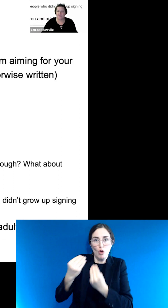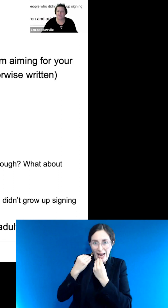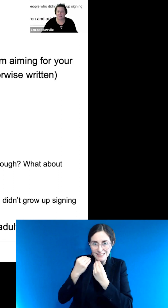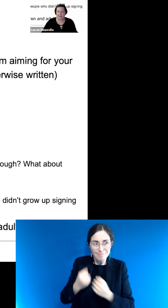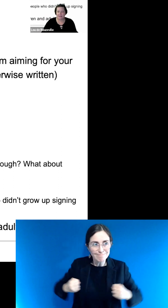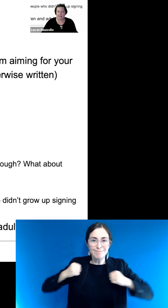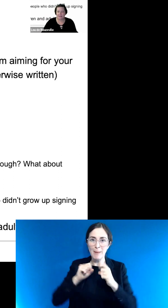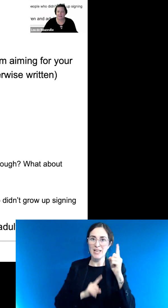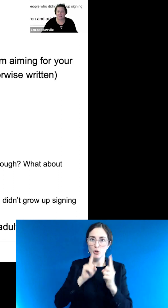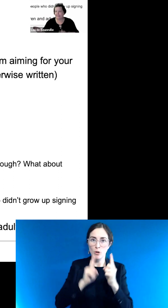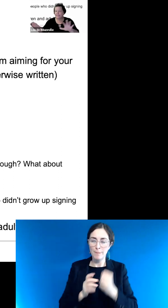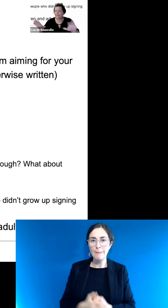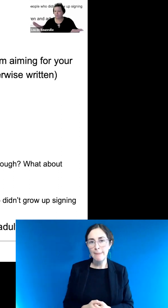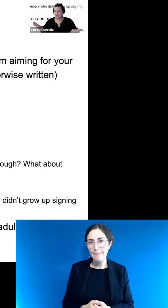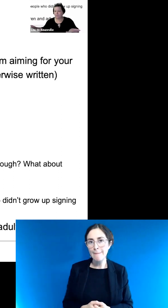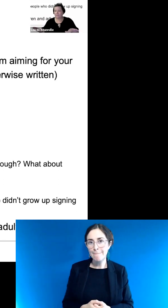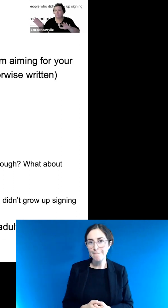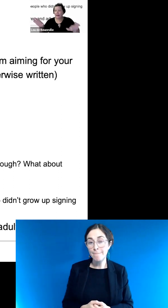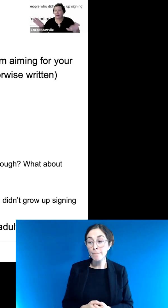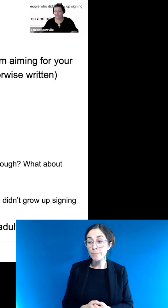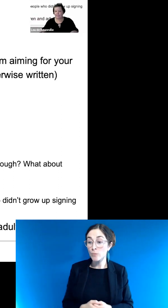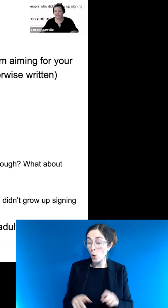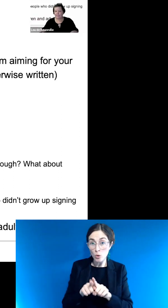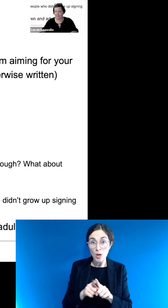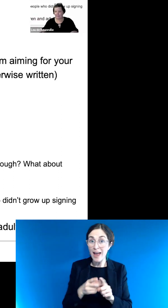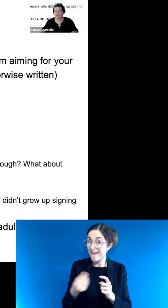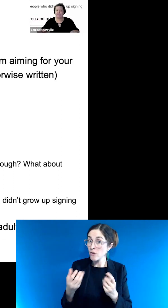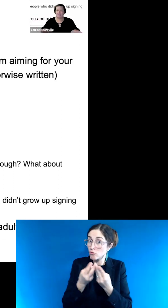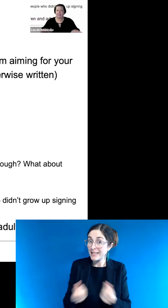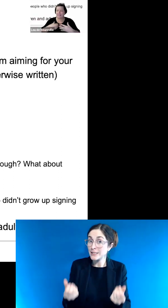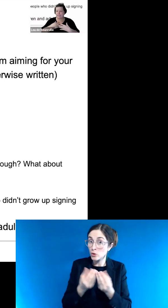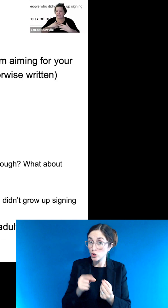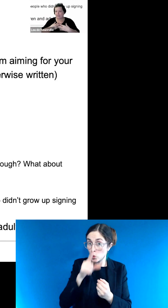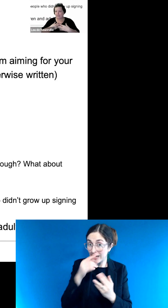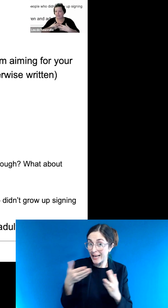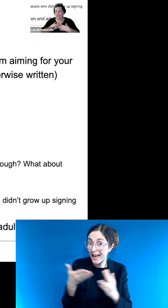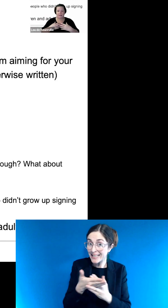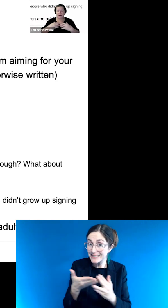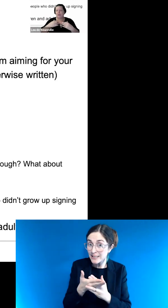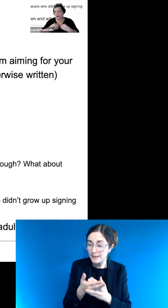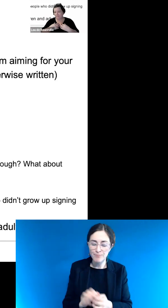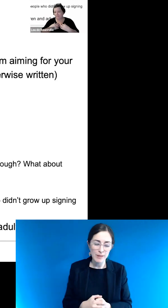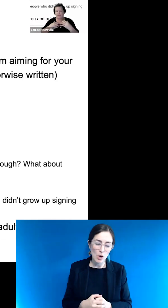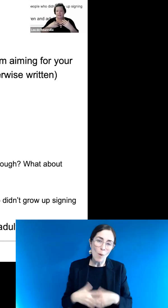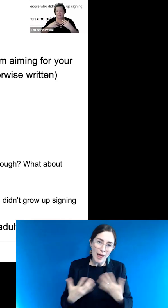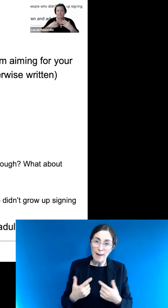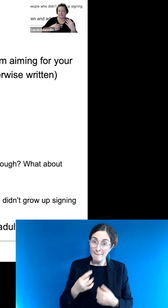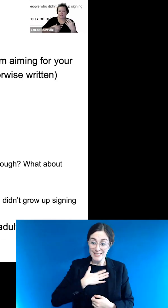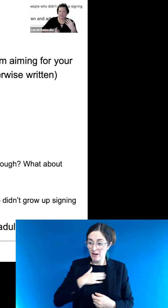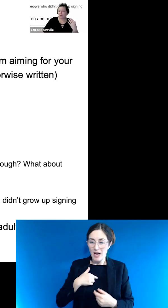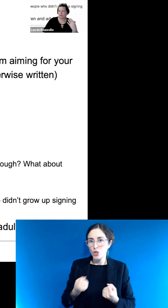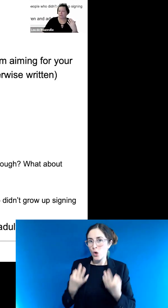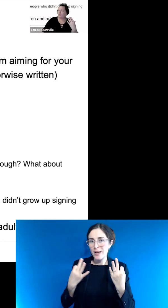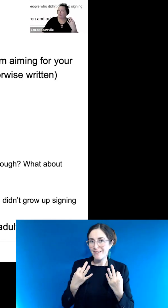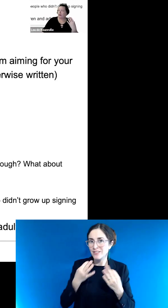Another thing is, as well as accessing resources that you can easily access, this is easy for me to say. I don't have kids, and if I had a